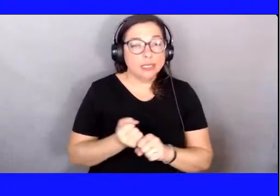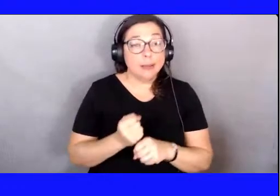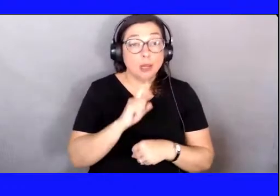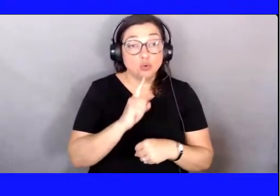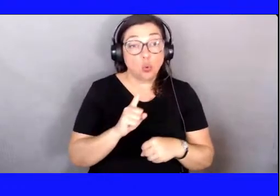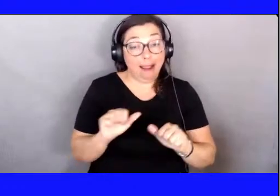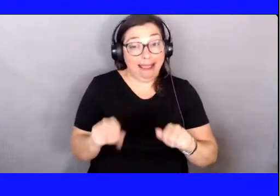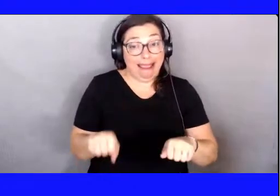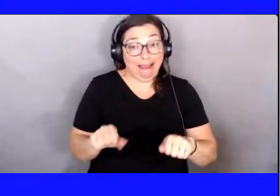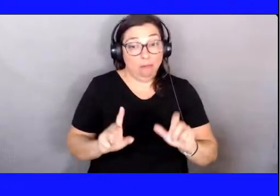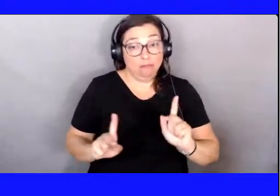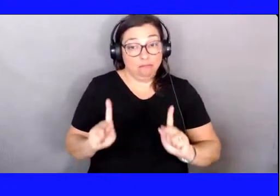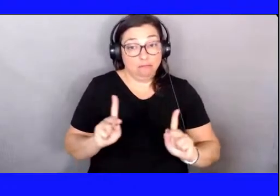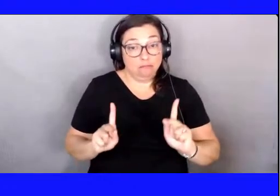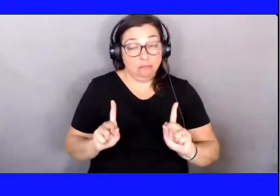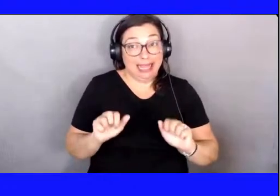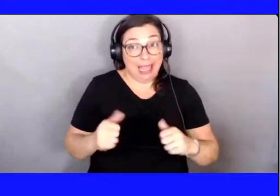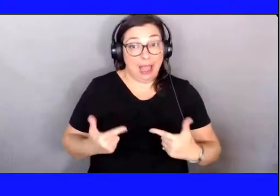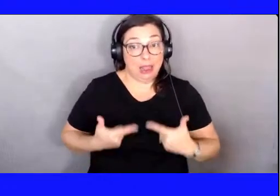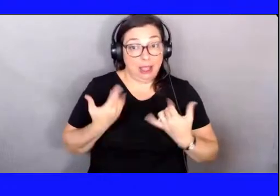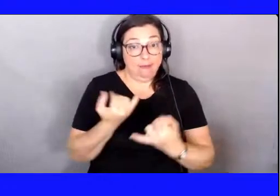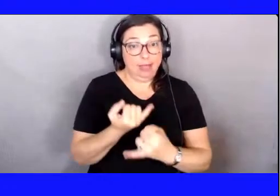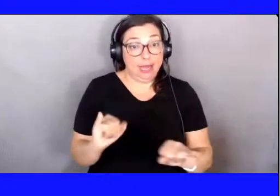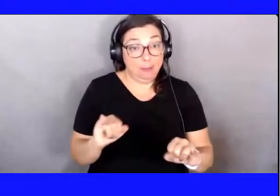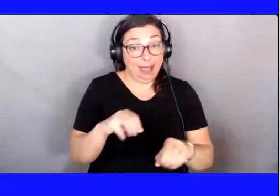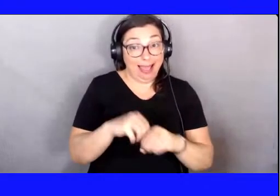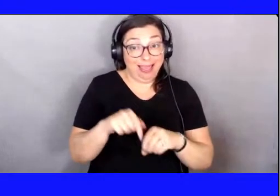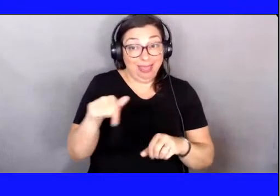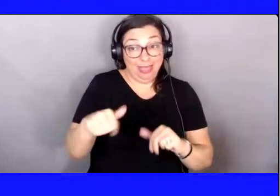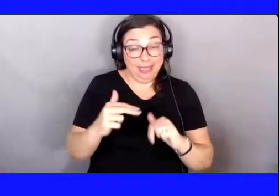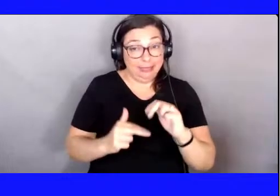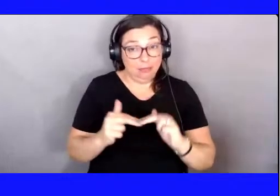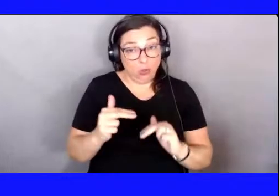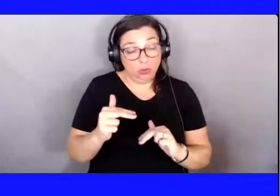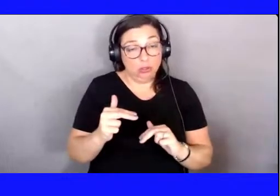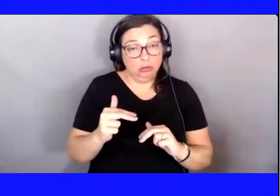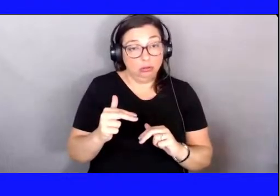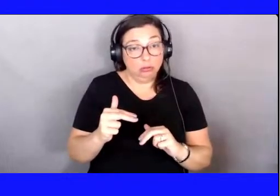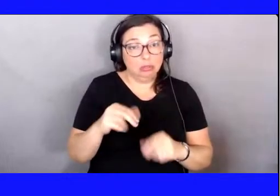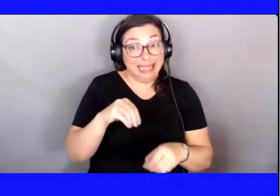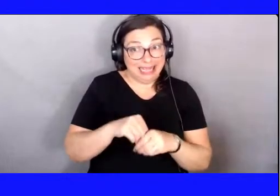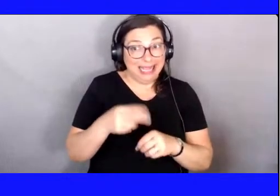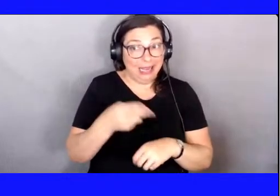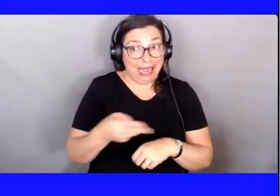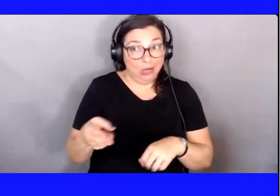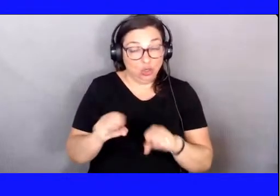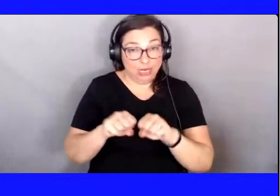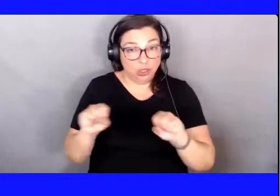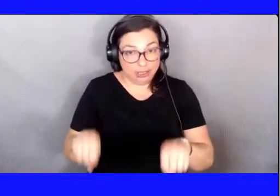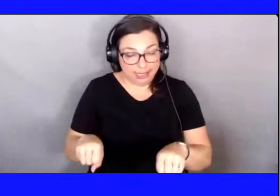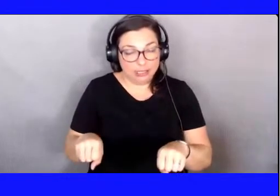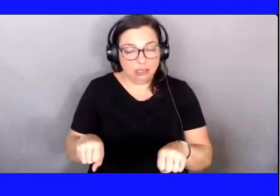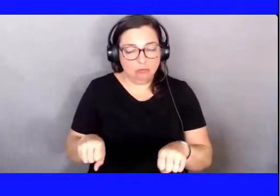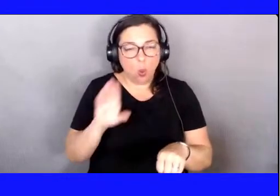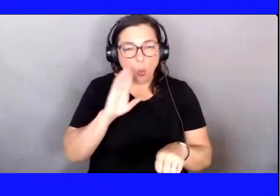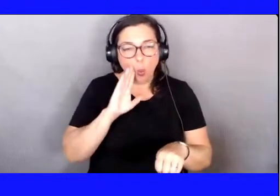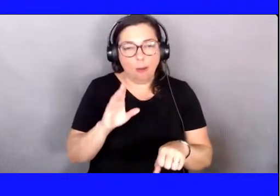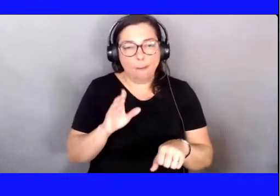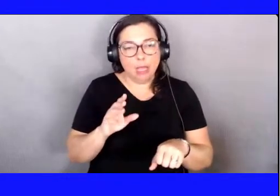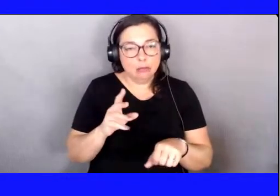able-bodied folks who can live independently in this building, who are within the H&H system, are going to be navigated through